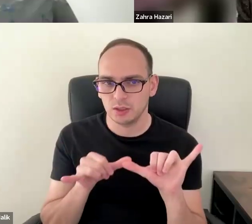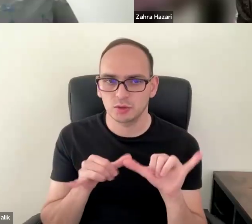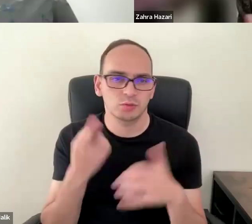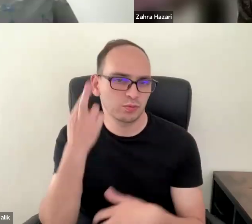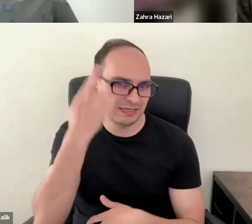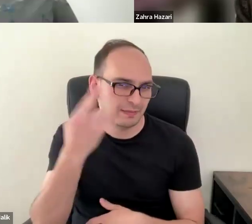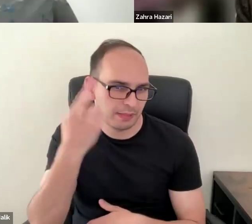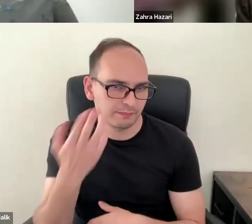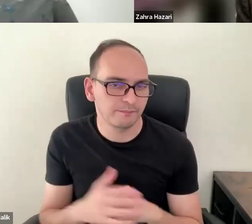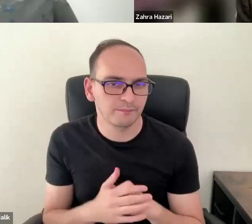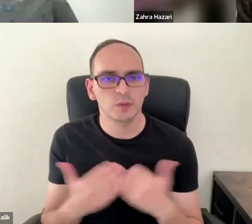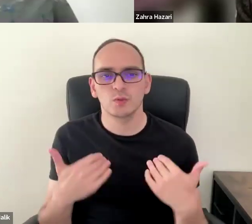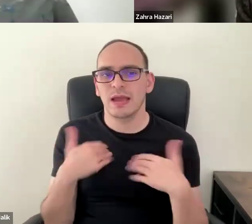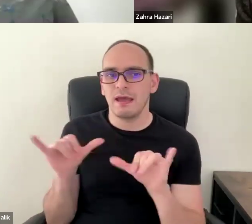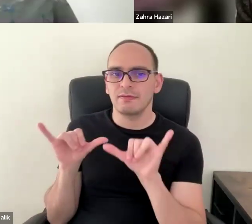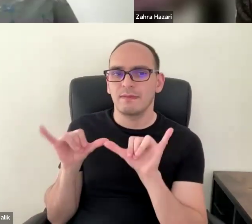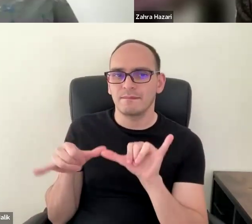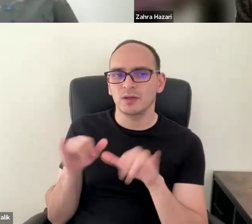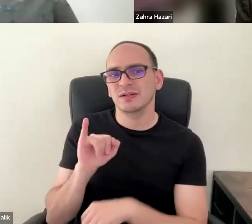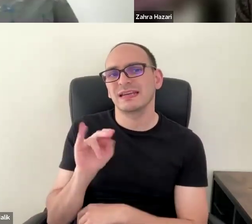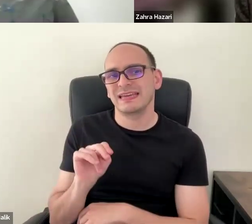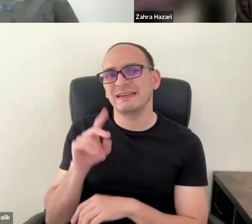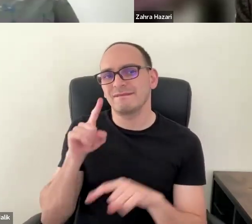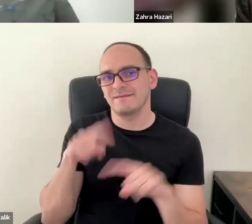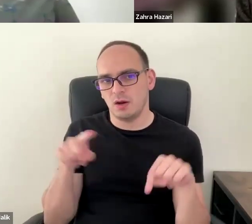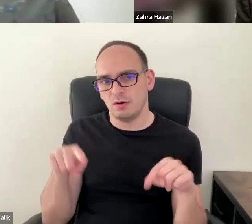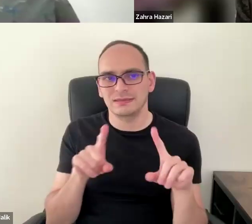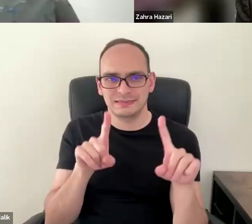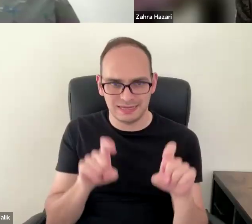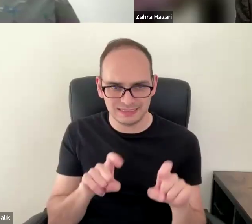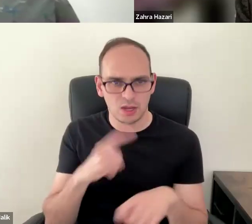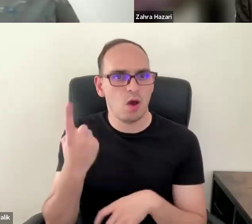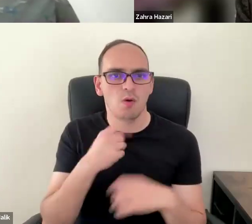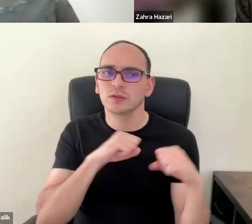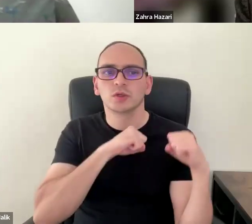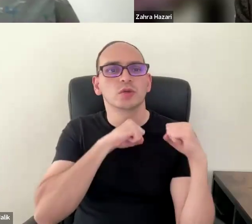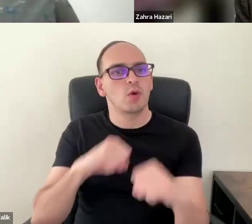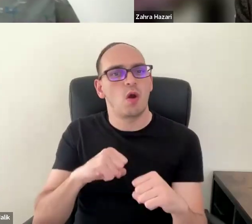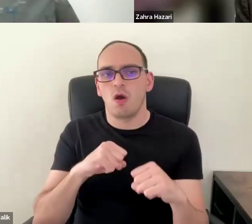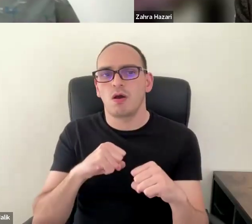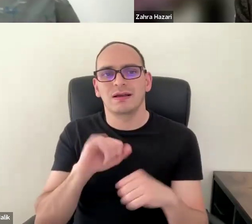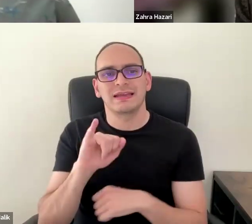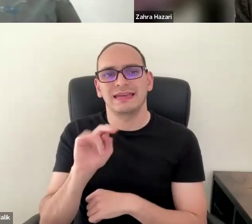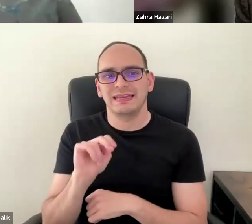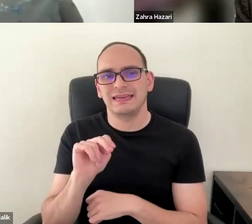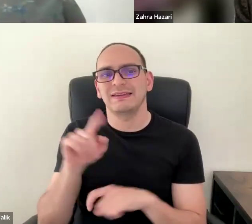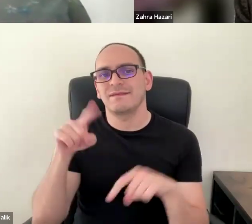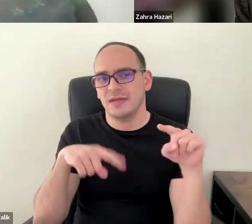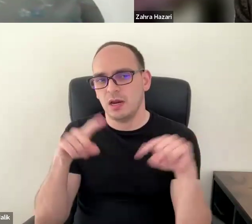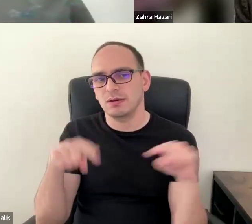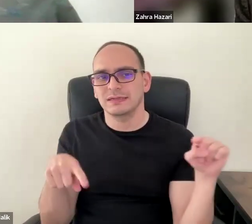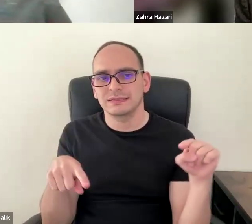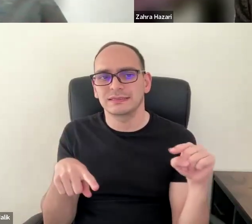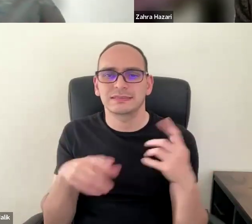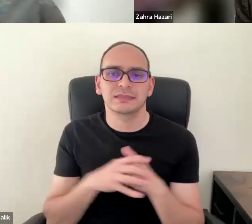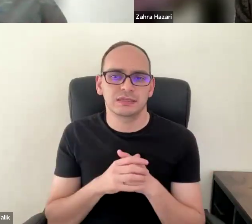reasonably, right? So we have done measurement and variance testing, and we always get strong measurement and variance for all of the measurement